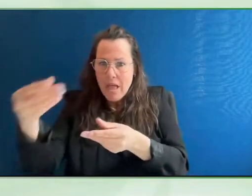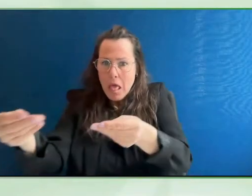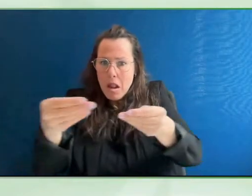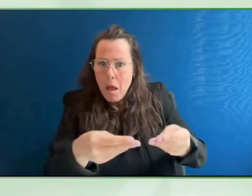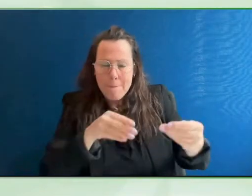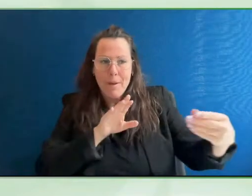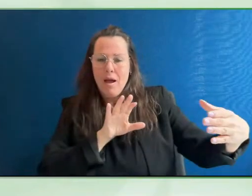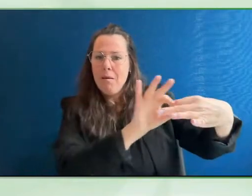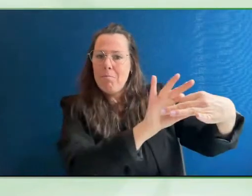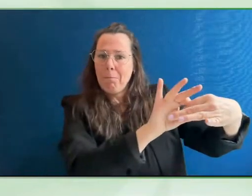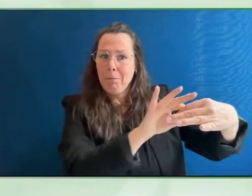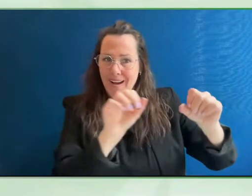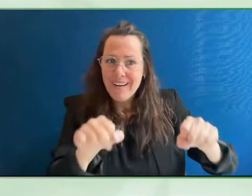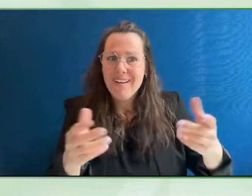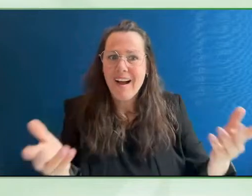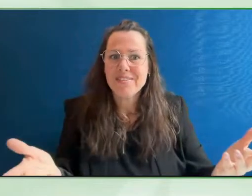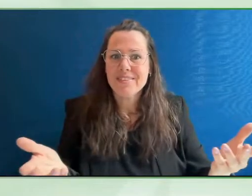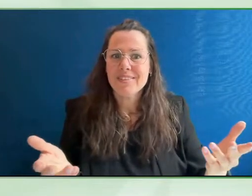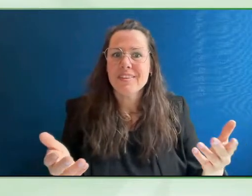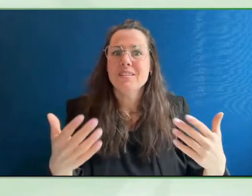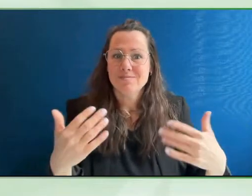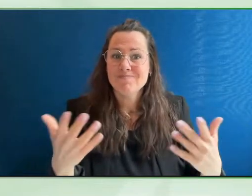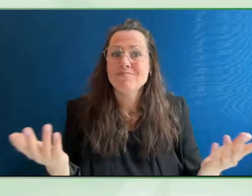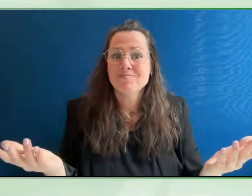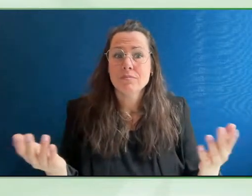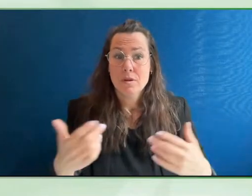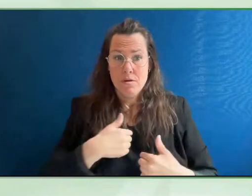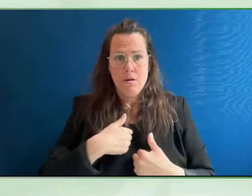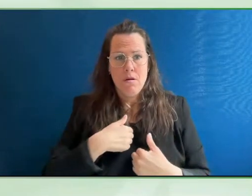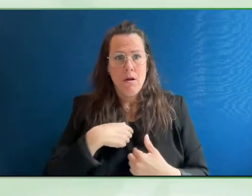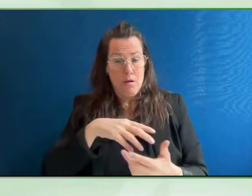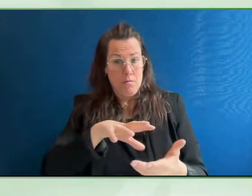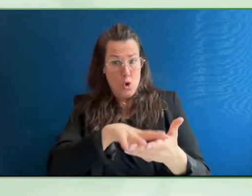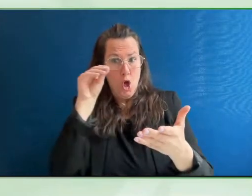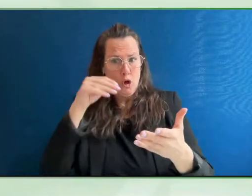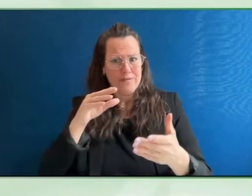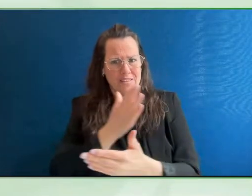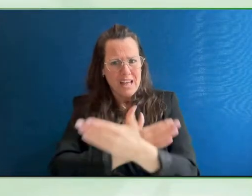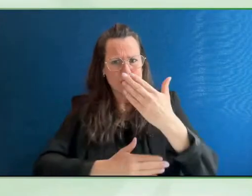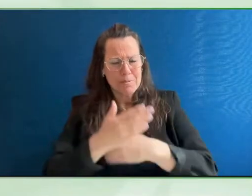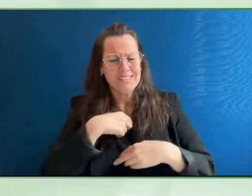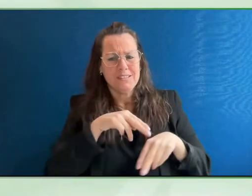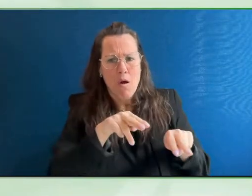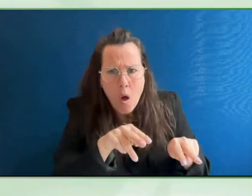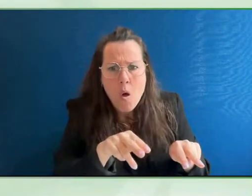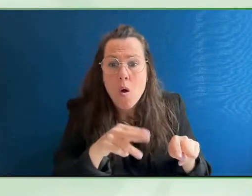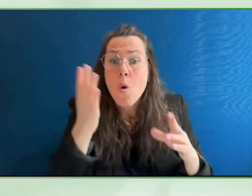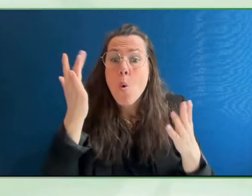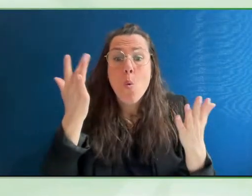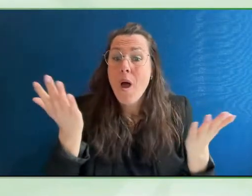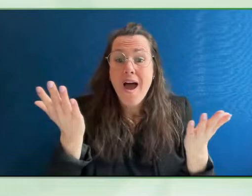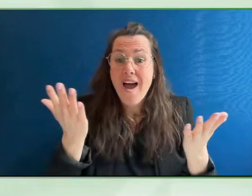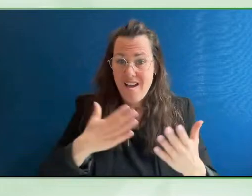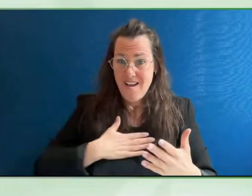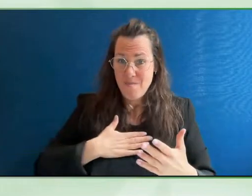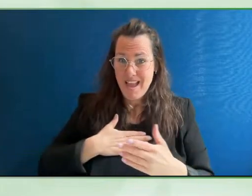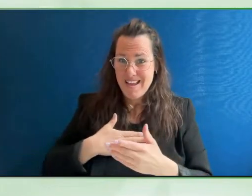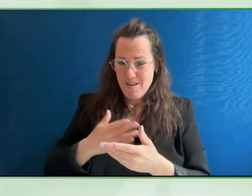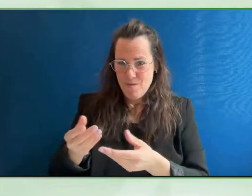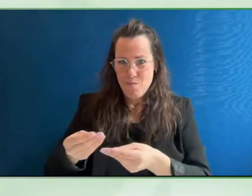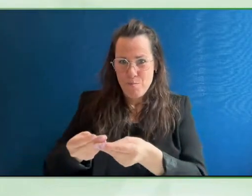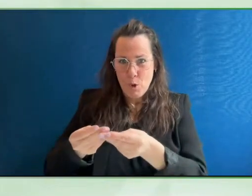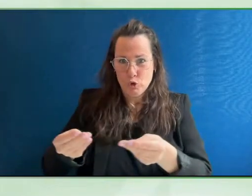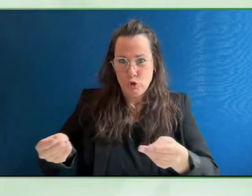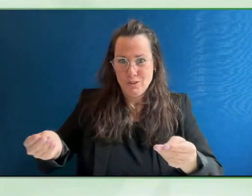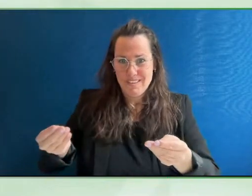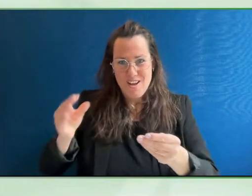better. That's exactly, I always say that, people have workshops and trainings